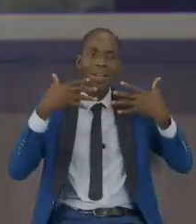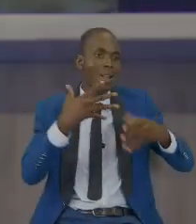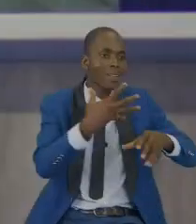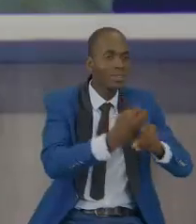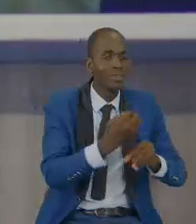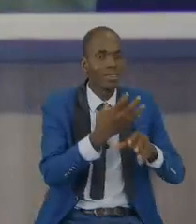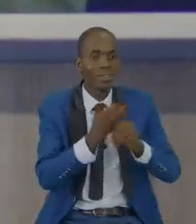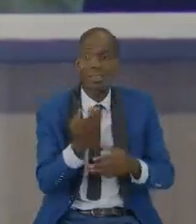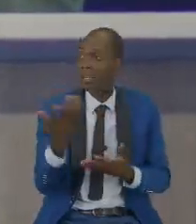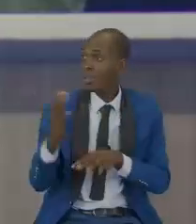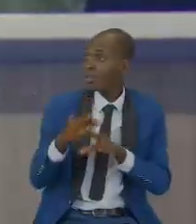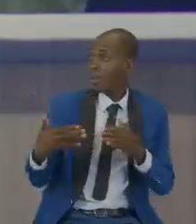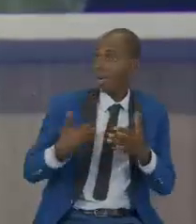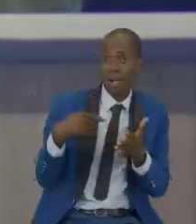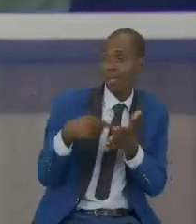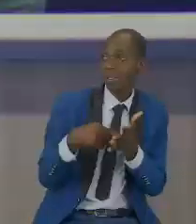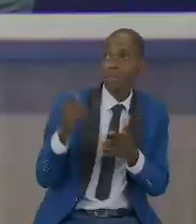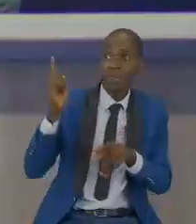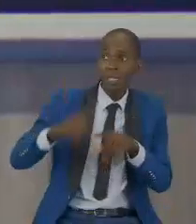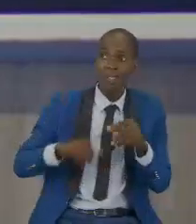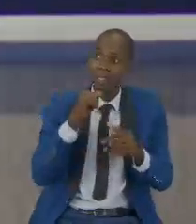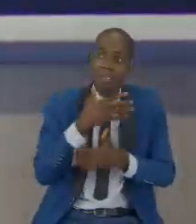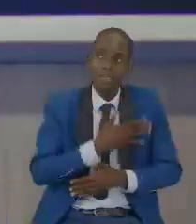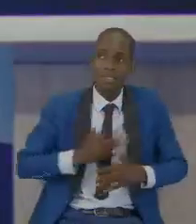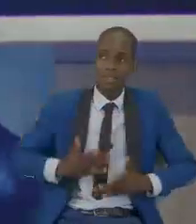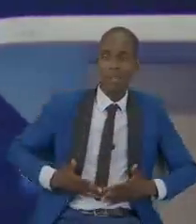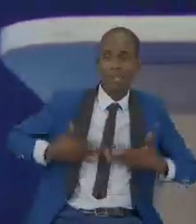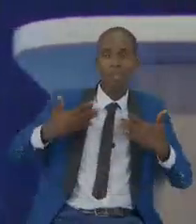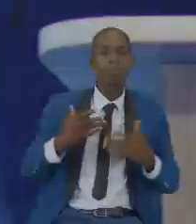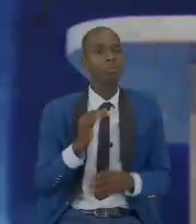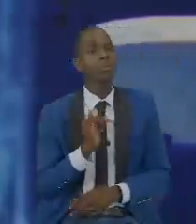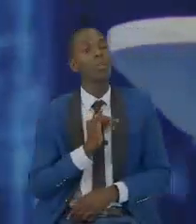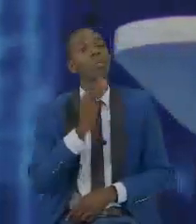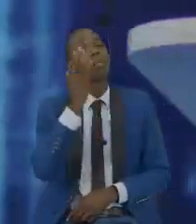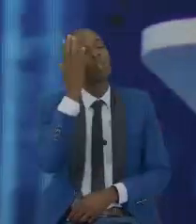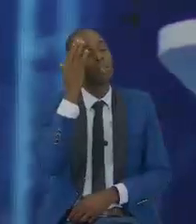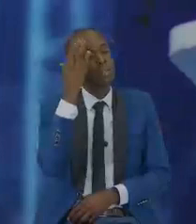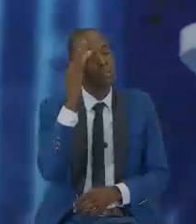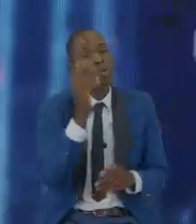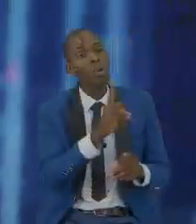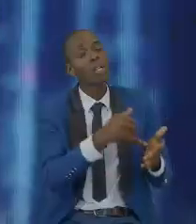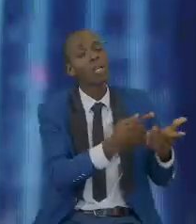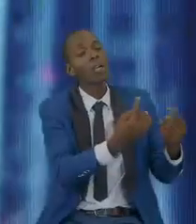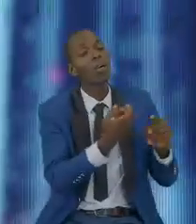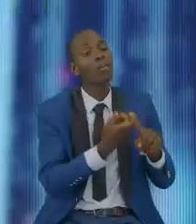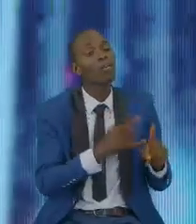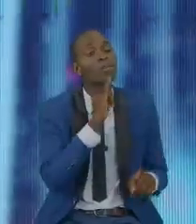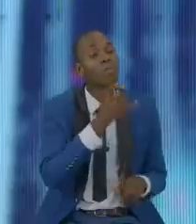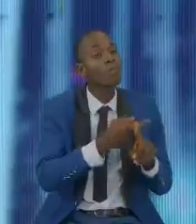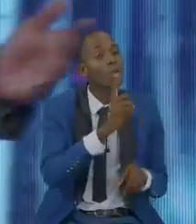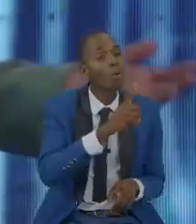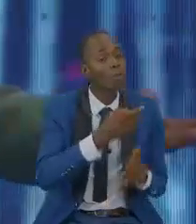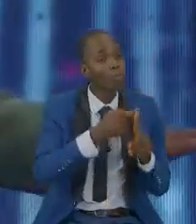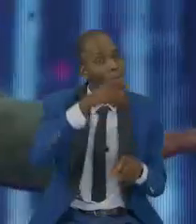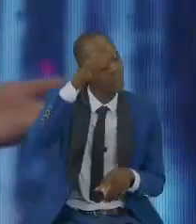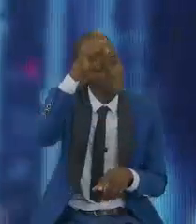if you don't have this, you've never enjoyed anything in your life. But I know the source of that thing is coming